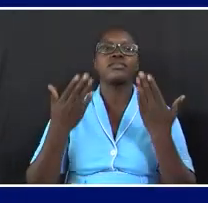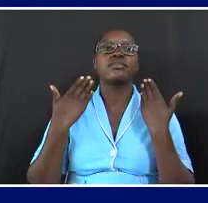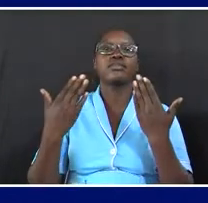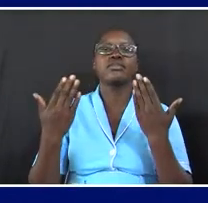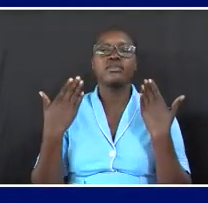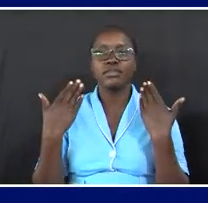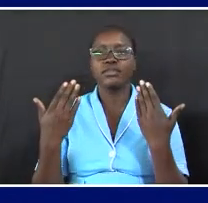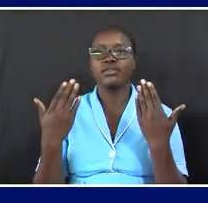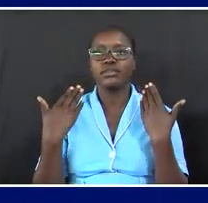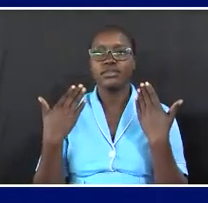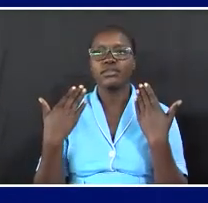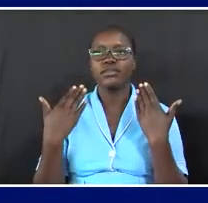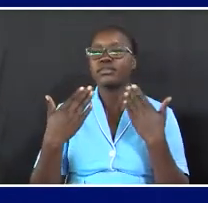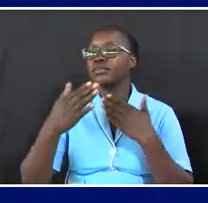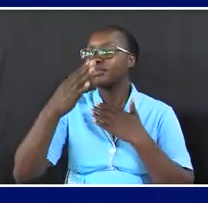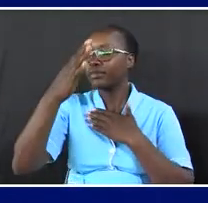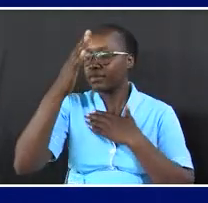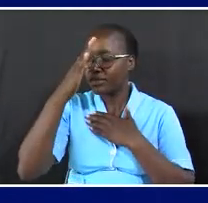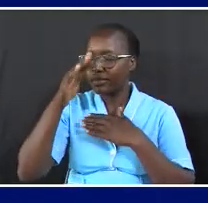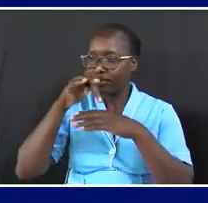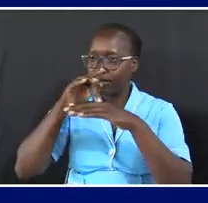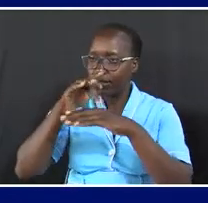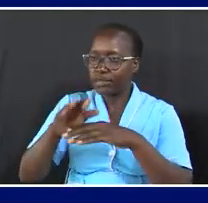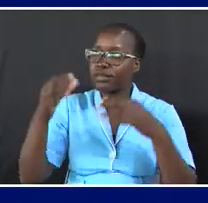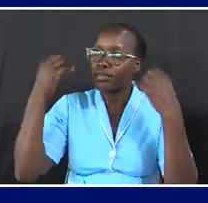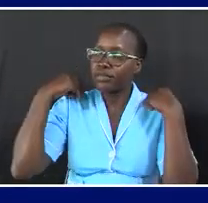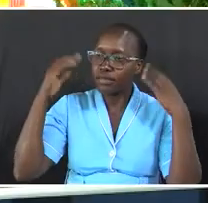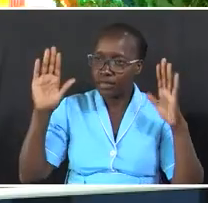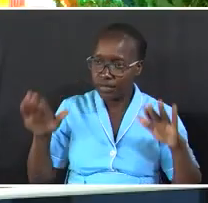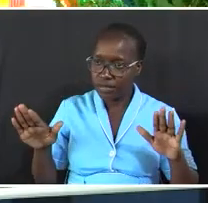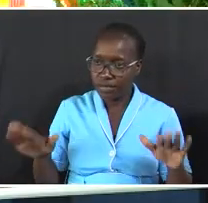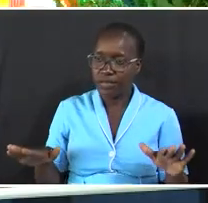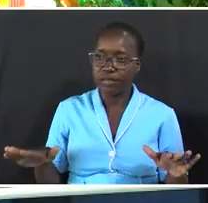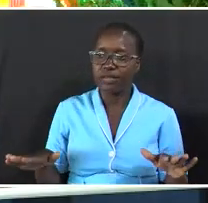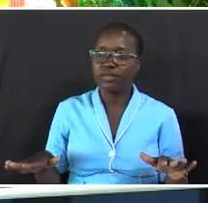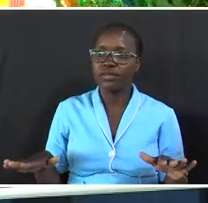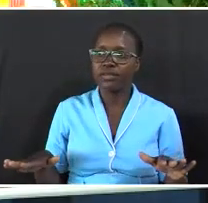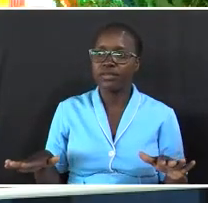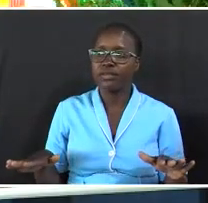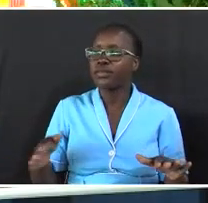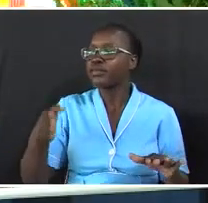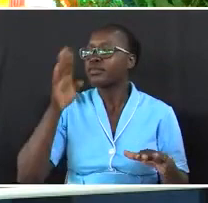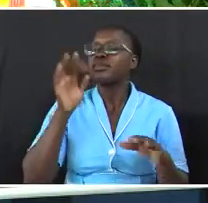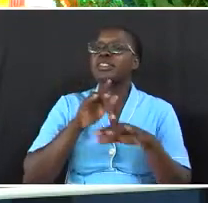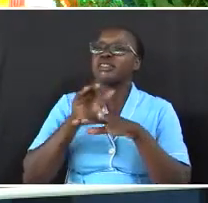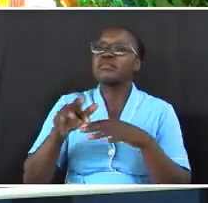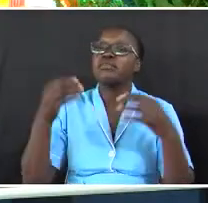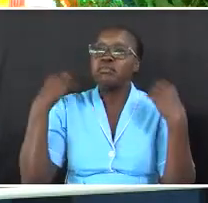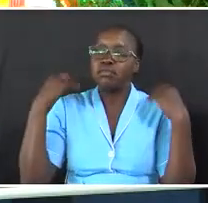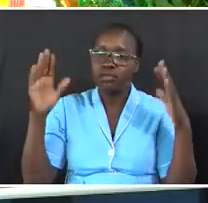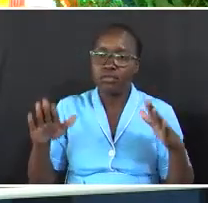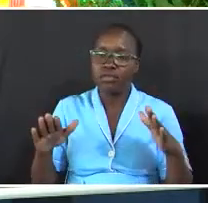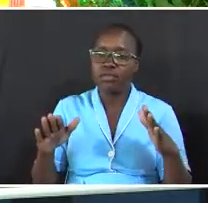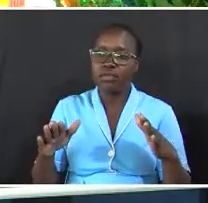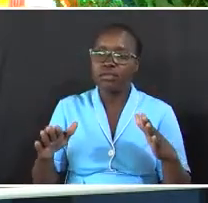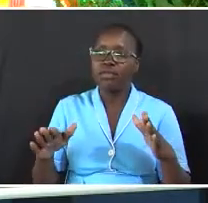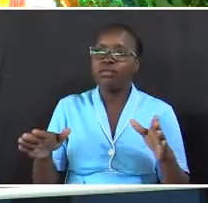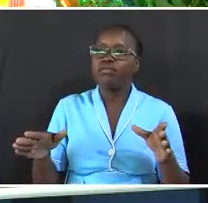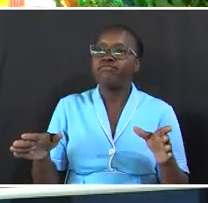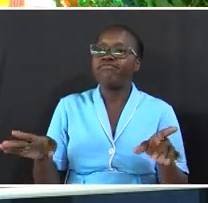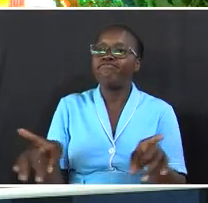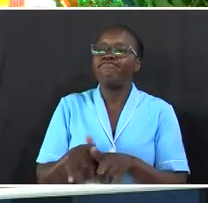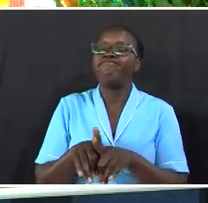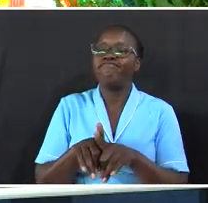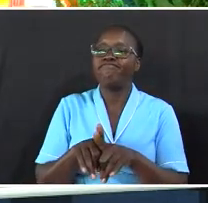forever. God sent his angel. God did what? Sent his angel to